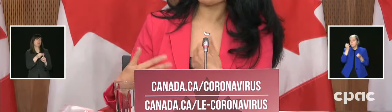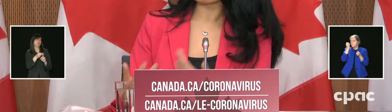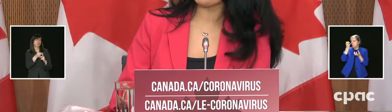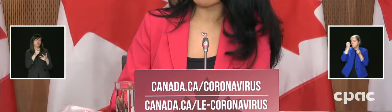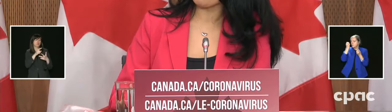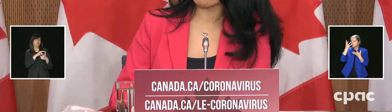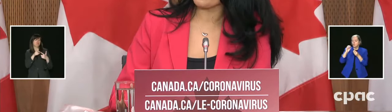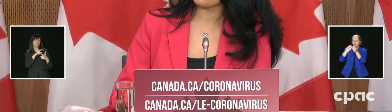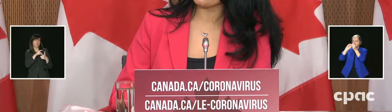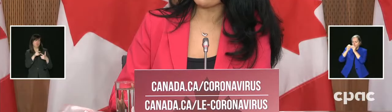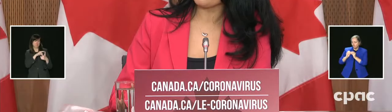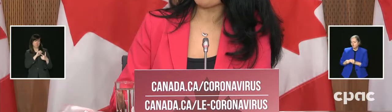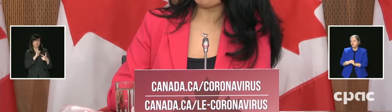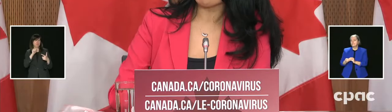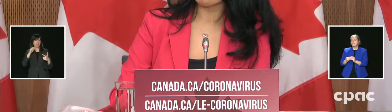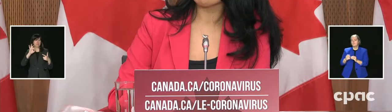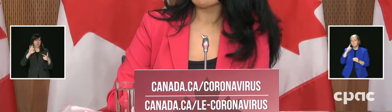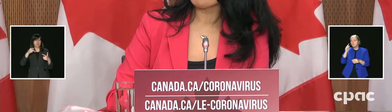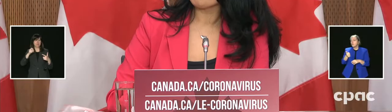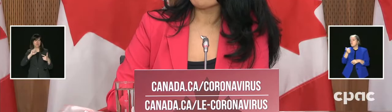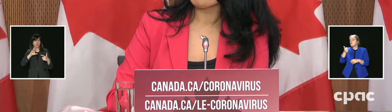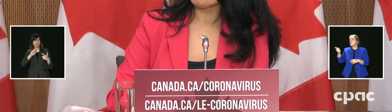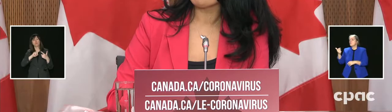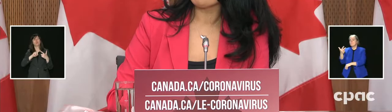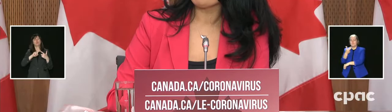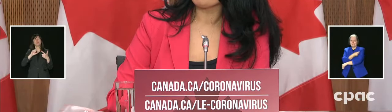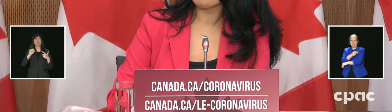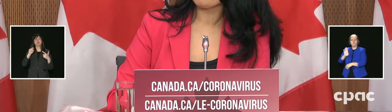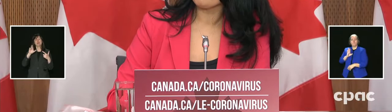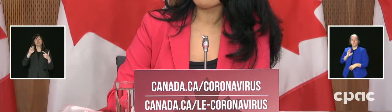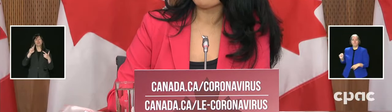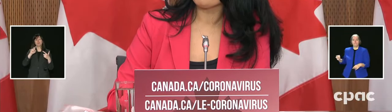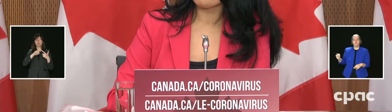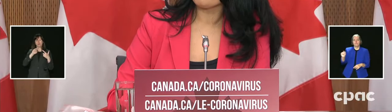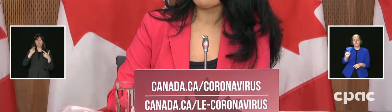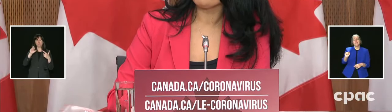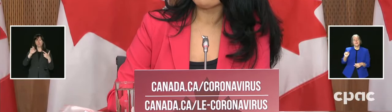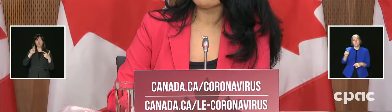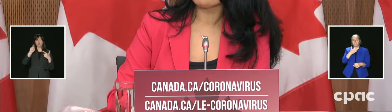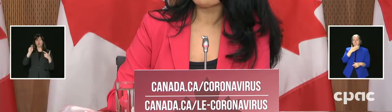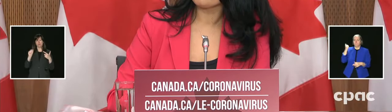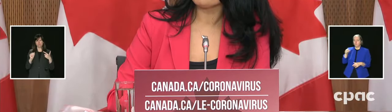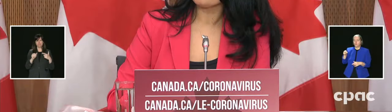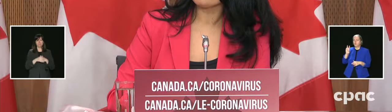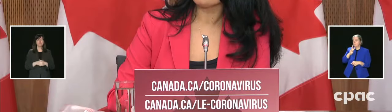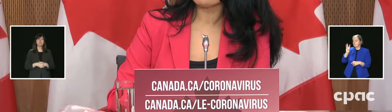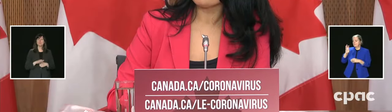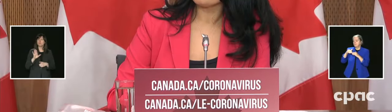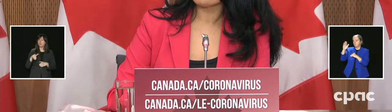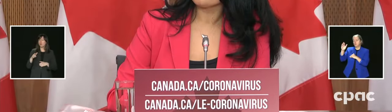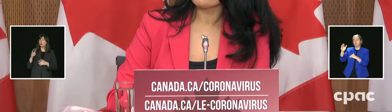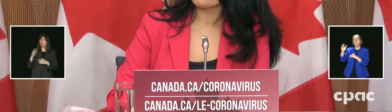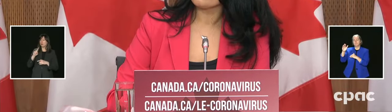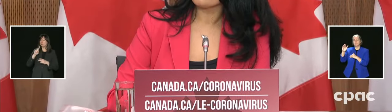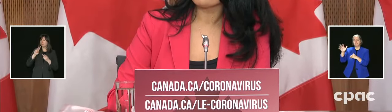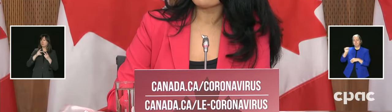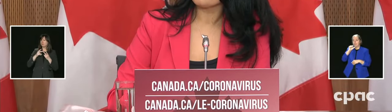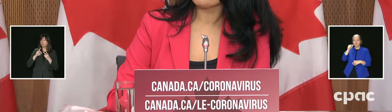age group until we get more information. Just to follow up on that, I'm going to sneak 2 in here. From what you've seen from